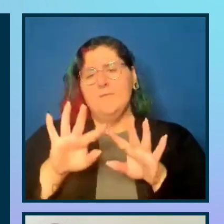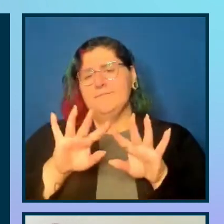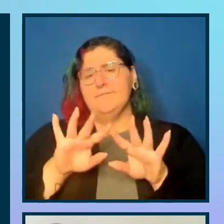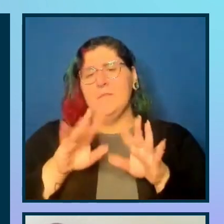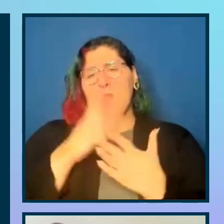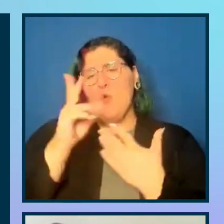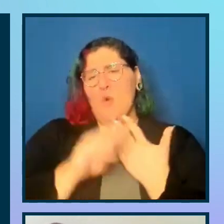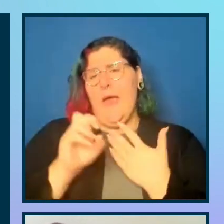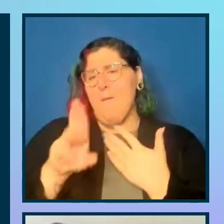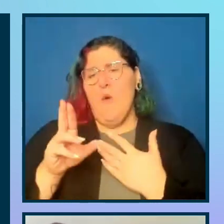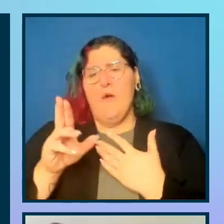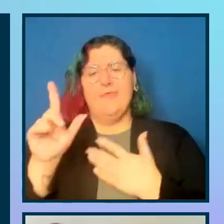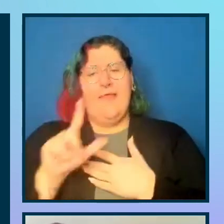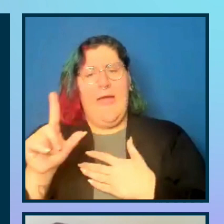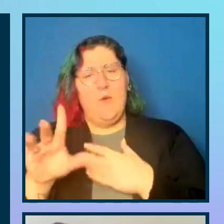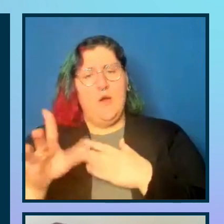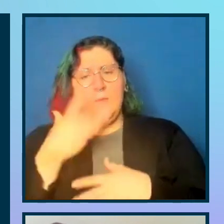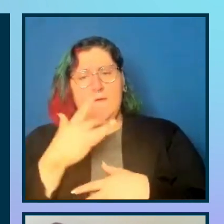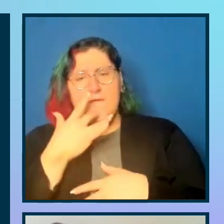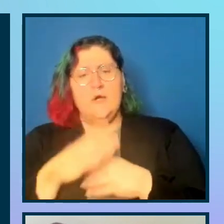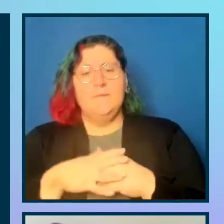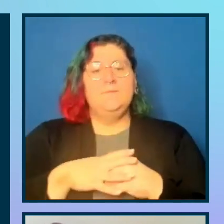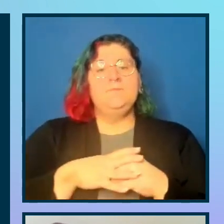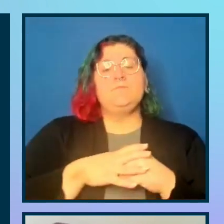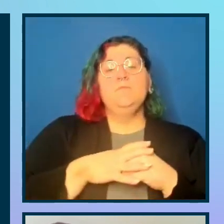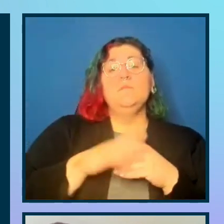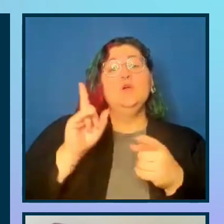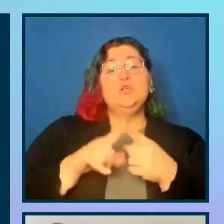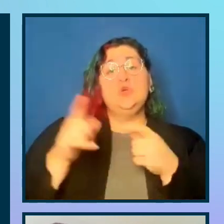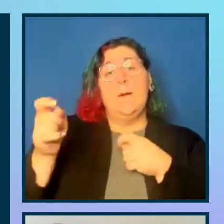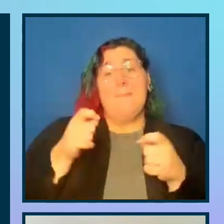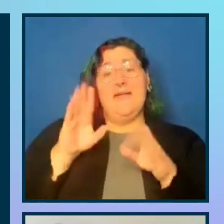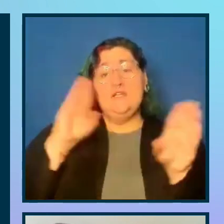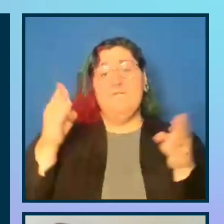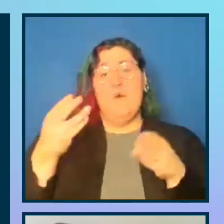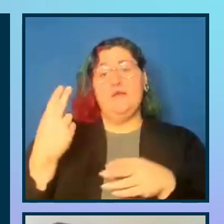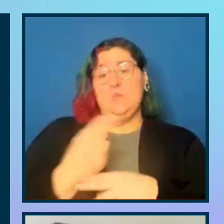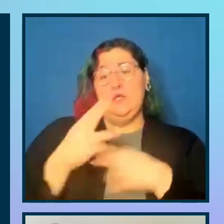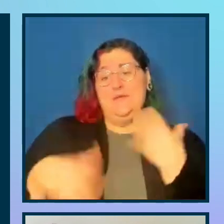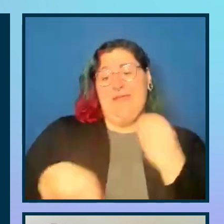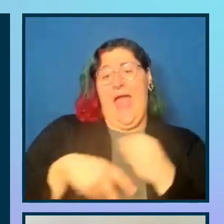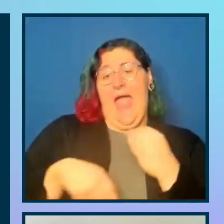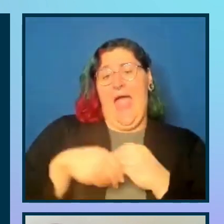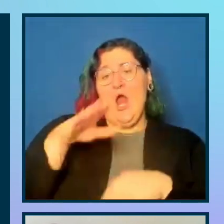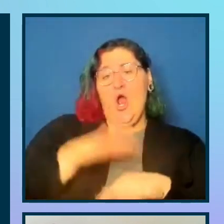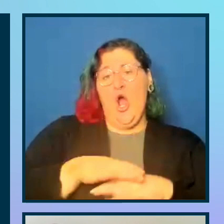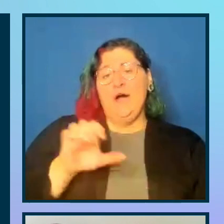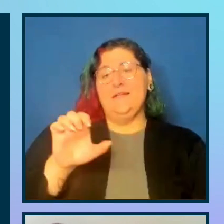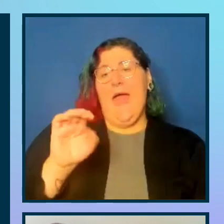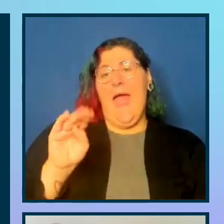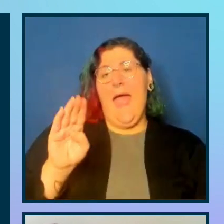the Ember ecosystem, to programmatically manage focus, we use an add-on called Ember Focus Trap. This is fairly new, and this comes in the form of a modifier.